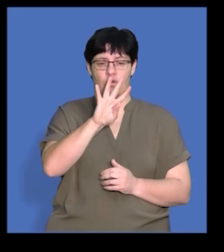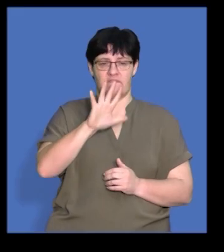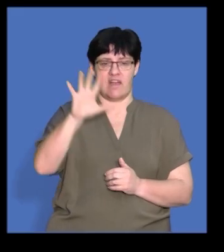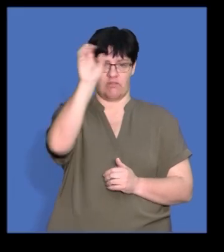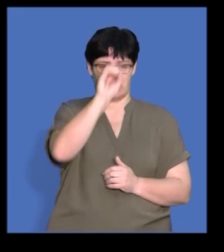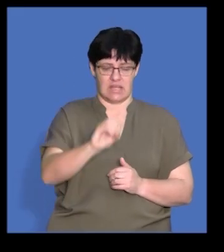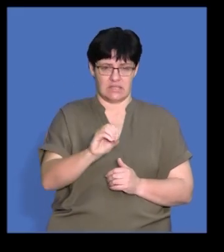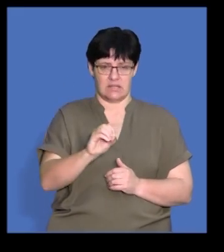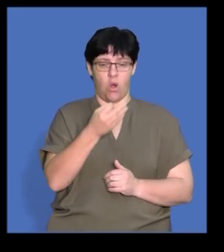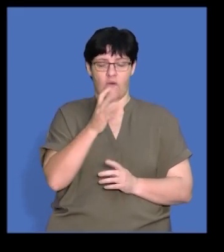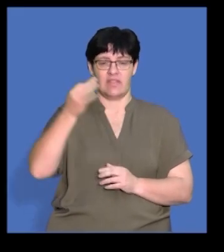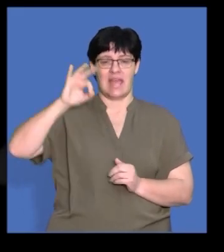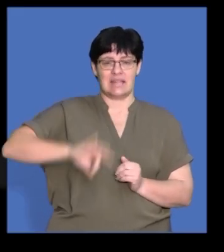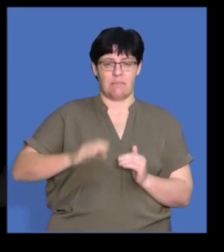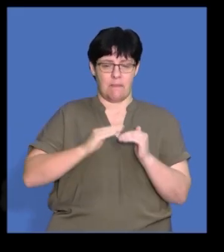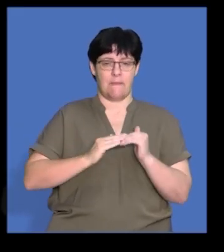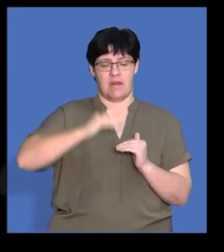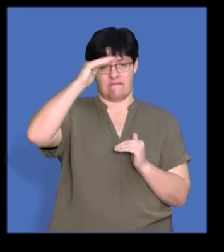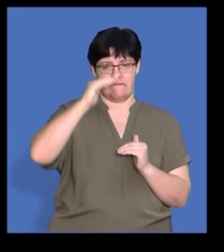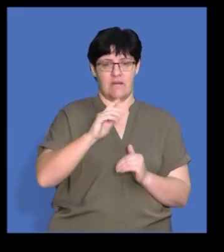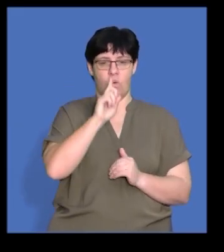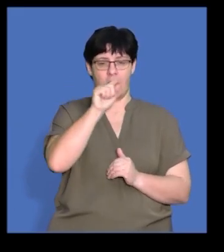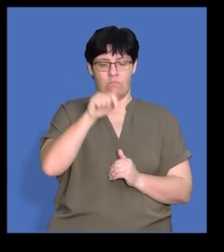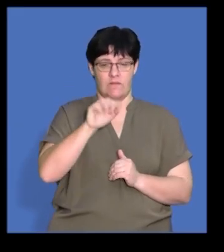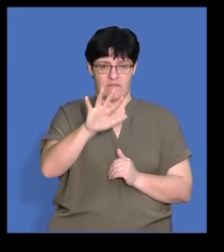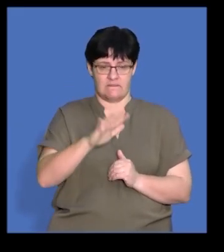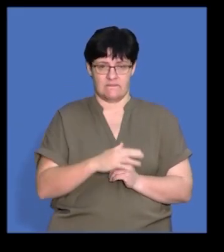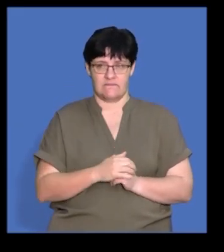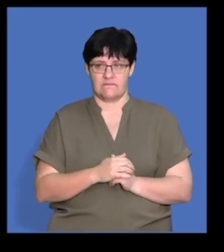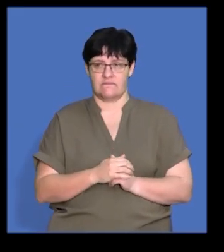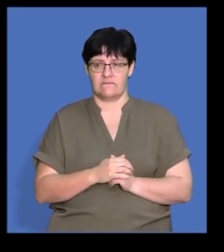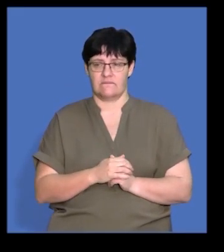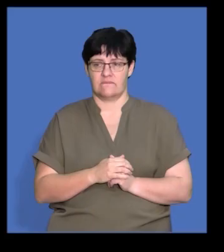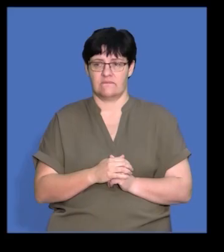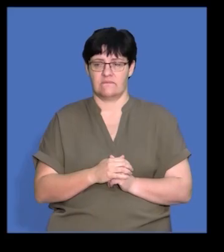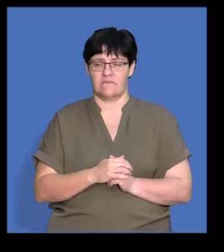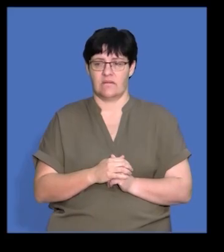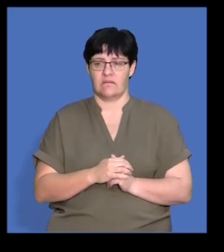45% of the income above 1.5. So